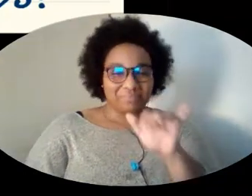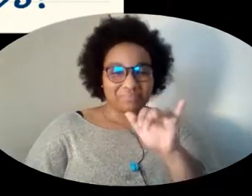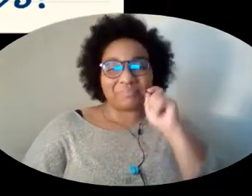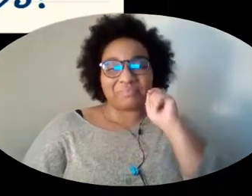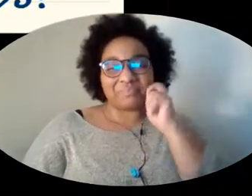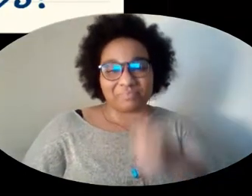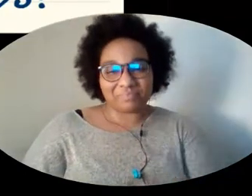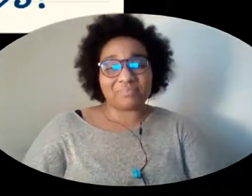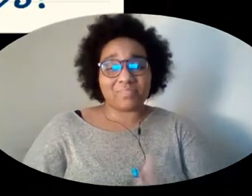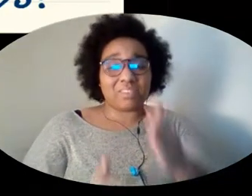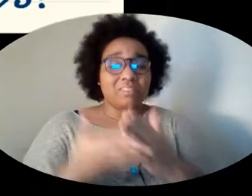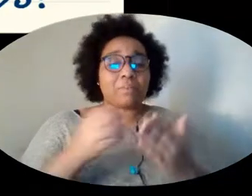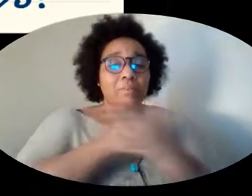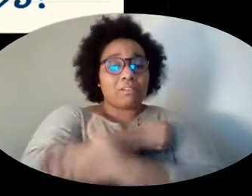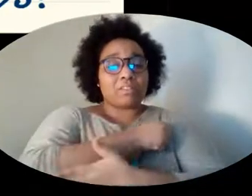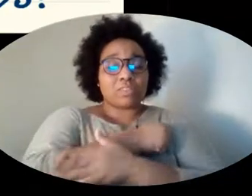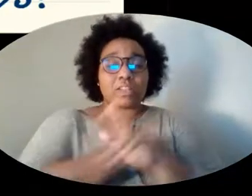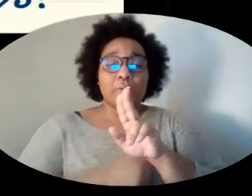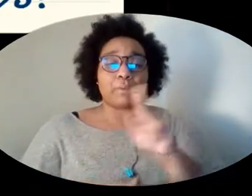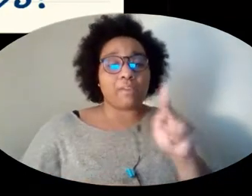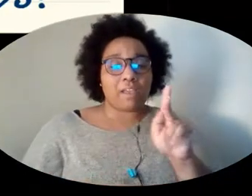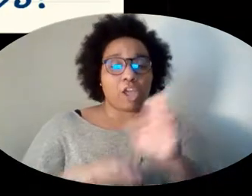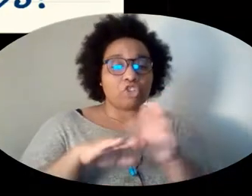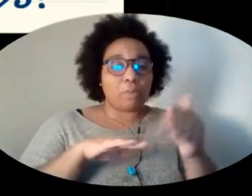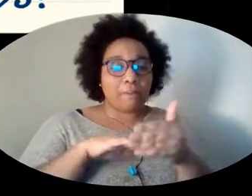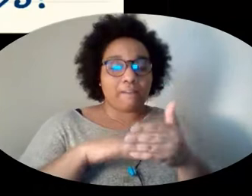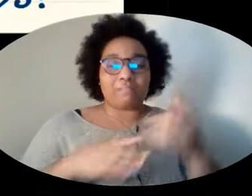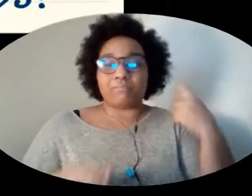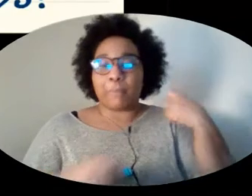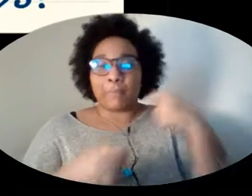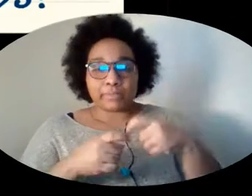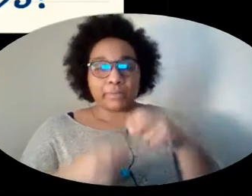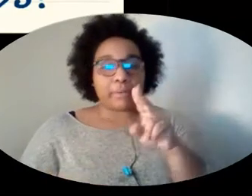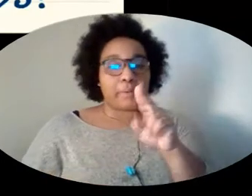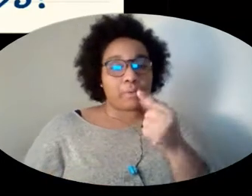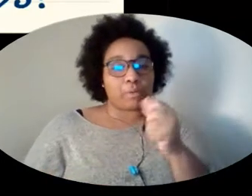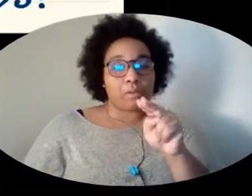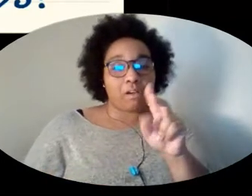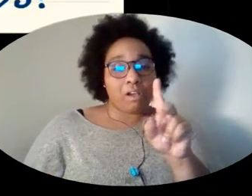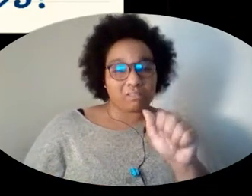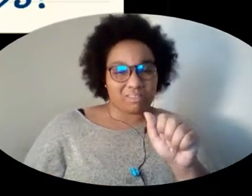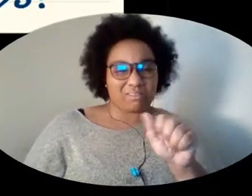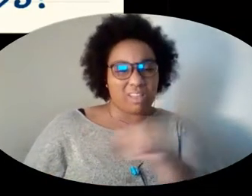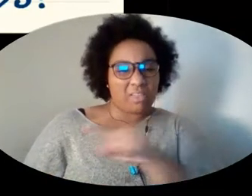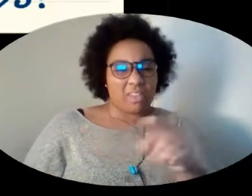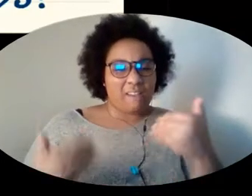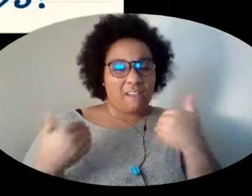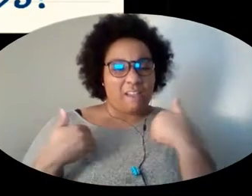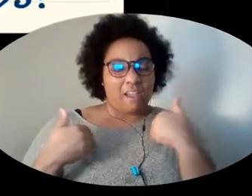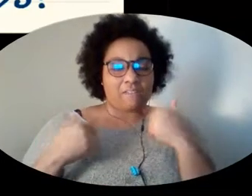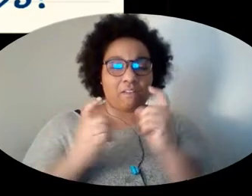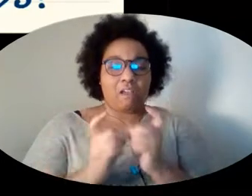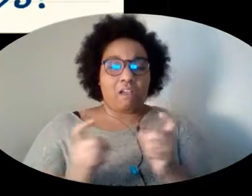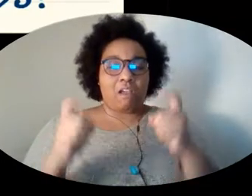cool some countries like the united kingdom jamaica mexico and uganda have